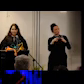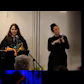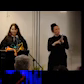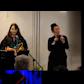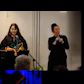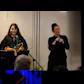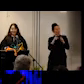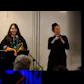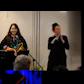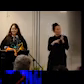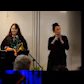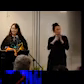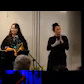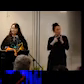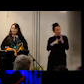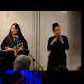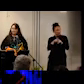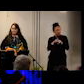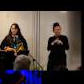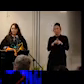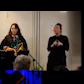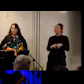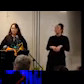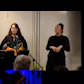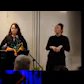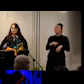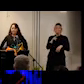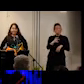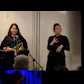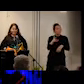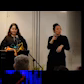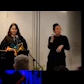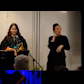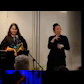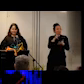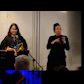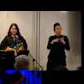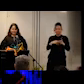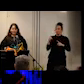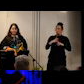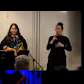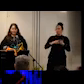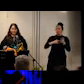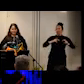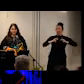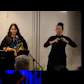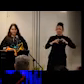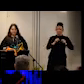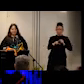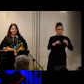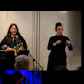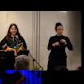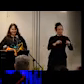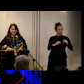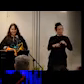bright green spots represent the active centers inside the cells, where a lot of important brain activity occurs. Now you've seen